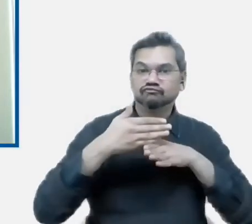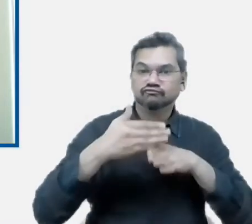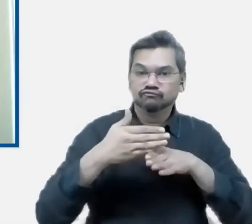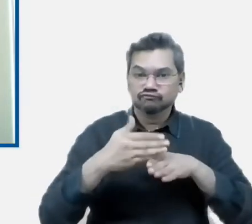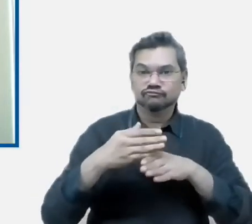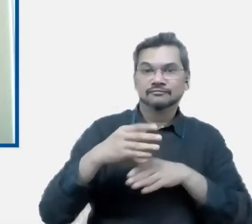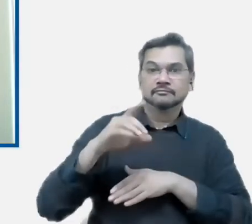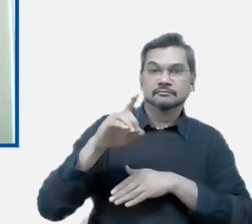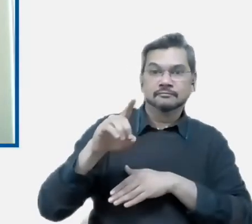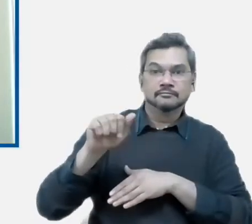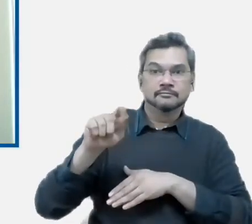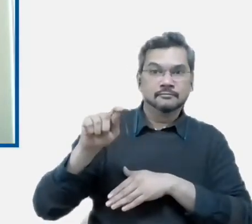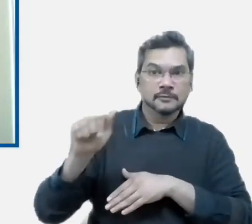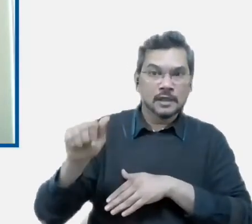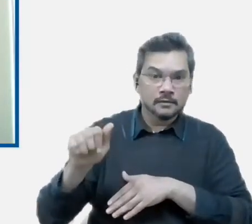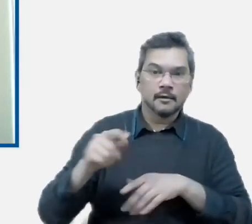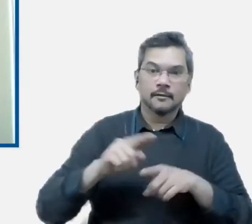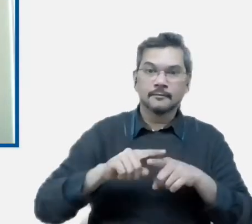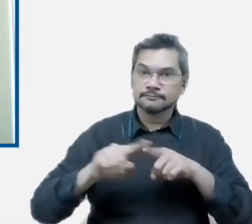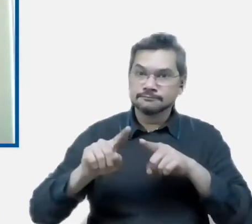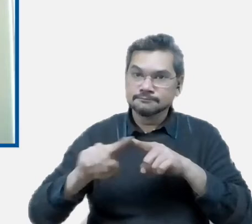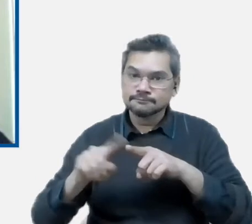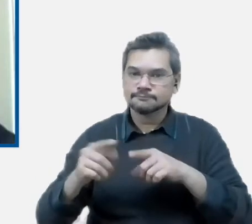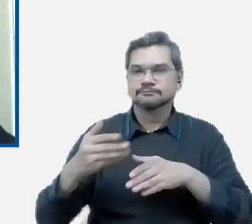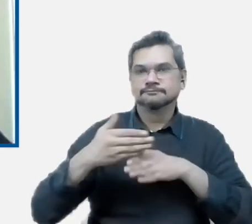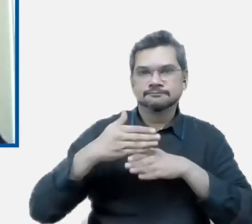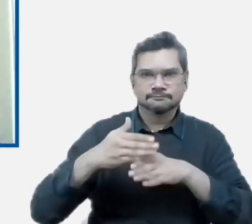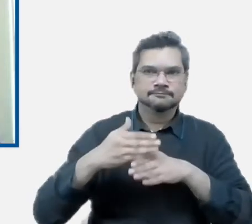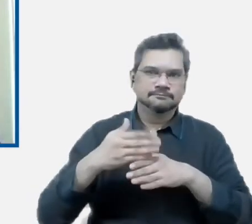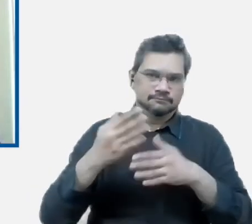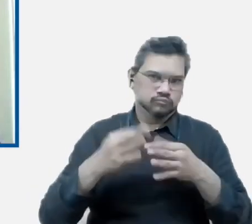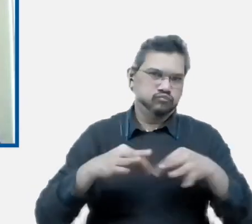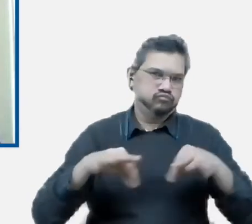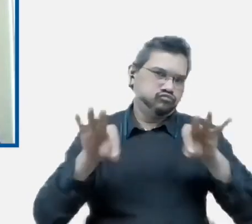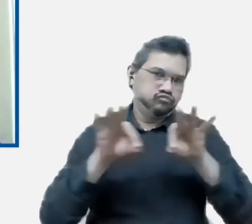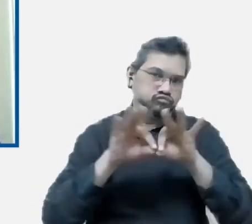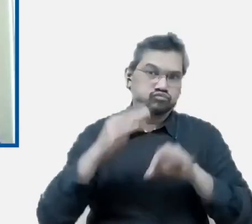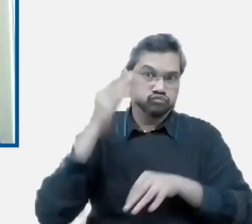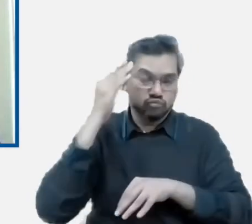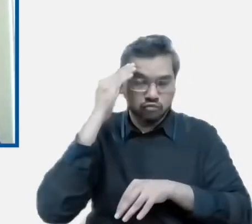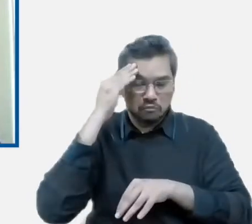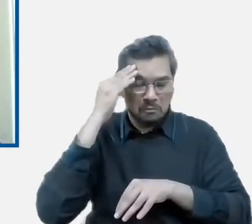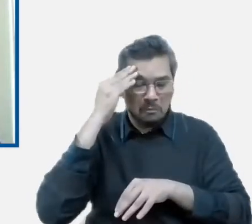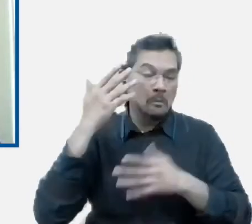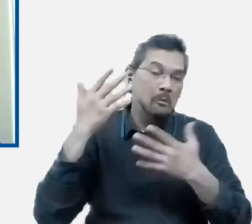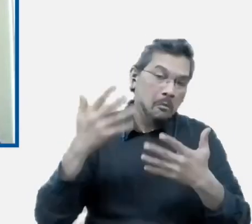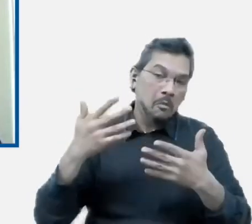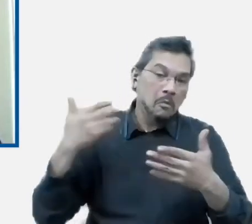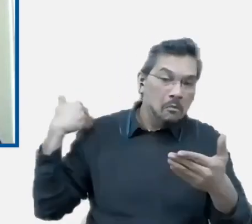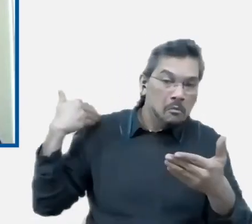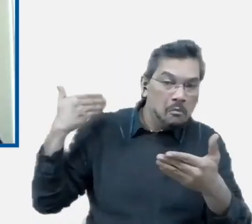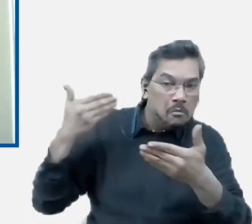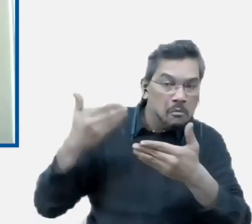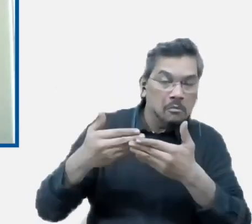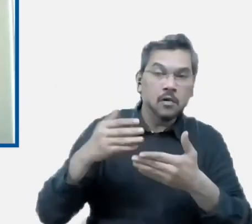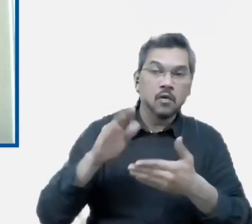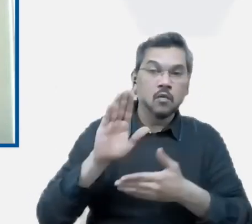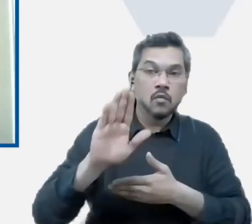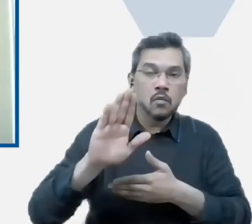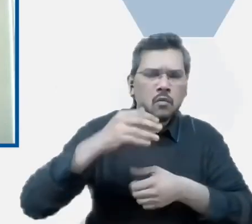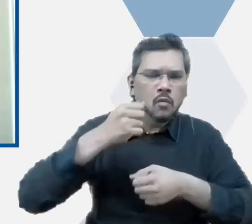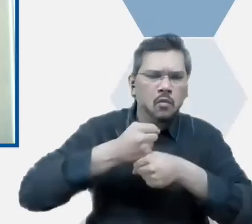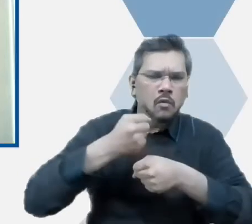What lessons, do you draw from ICPAC's work on transboundary risk